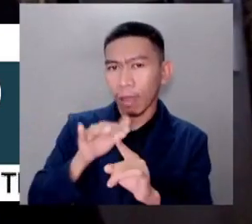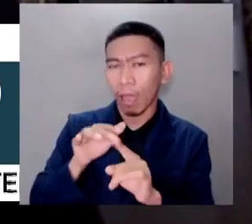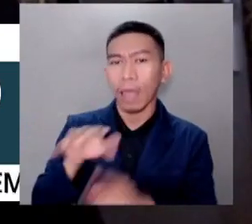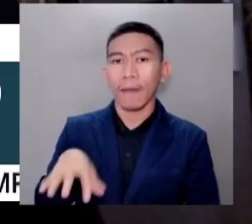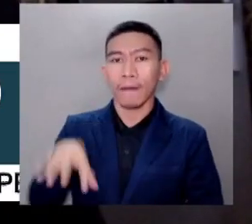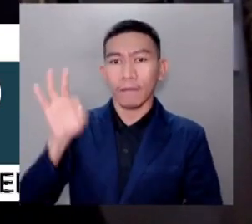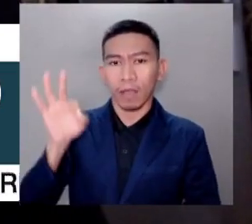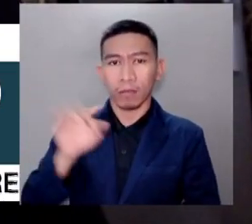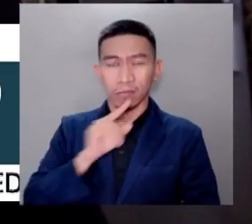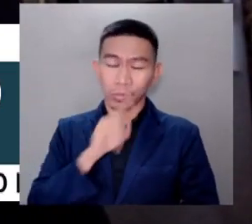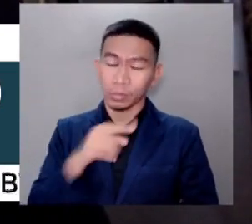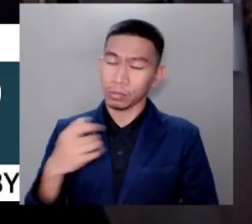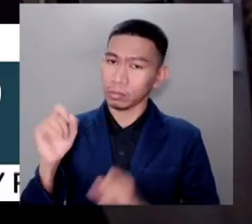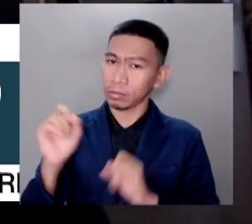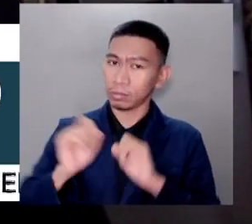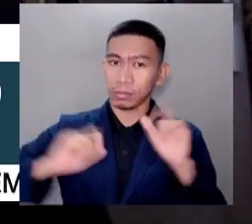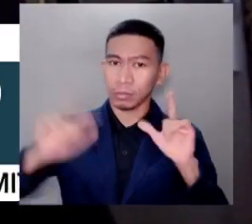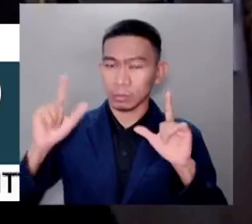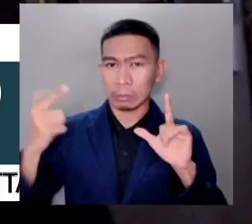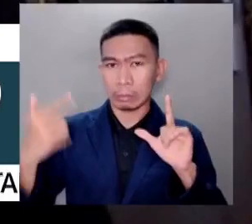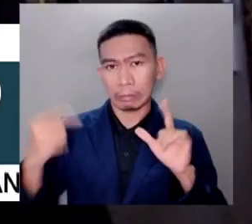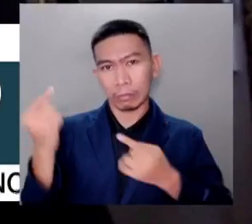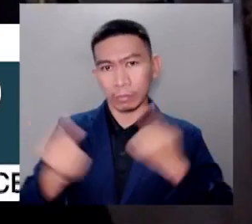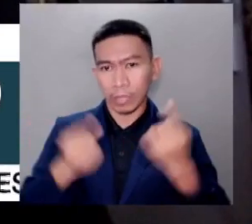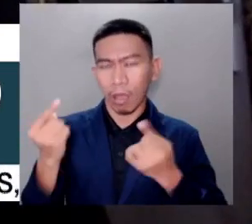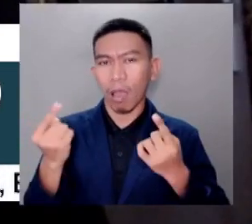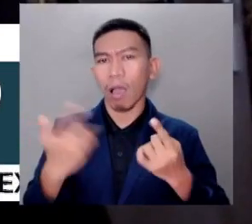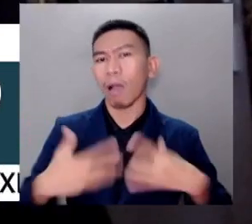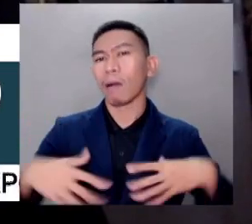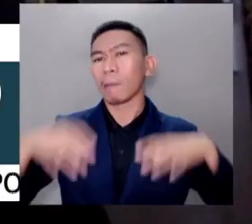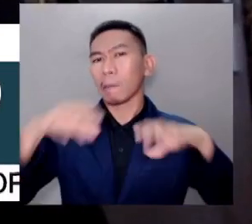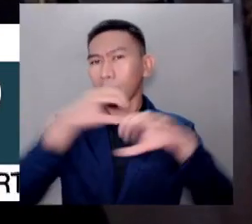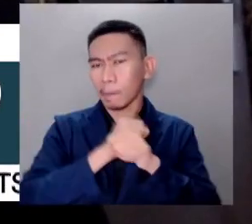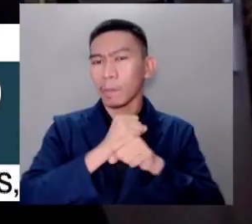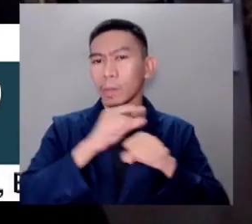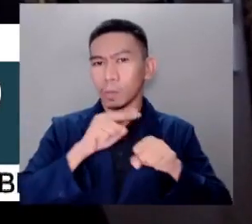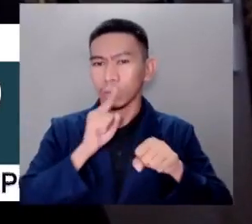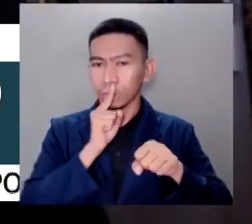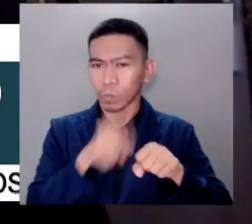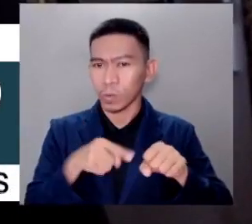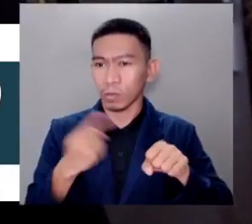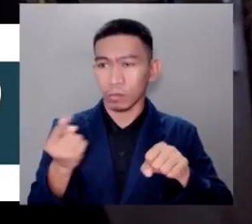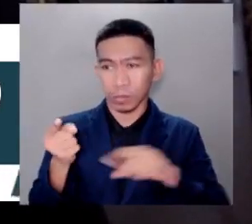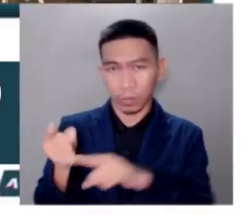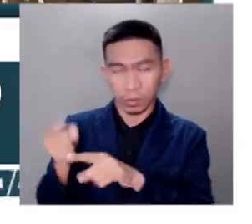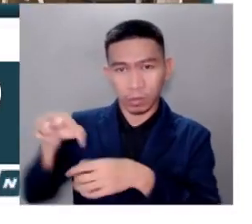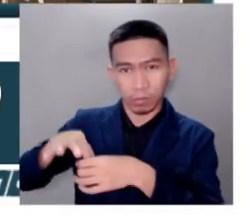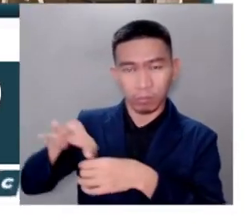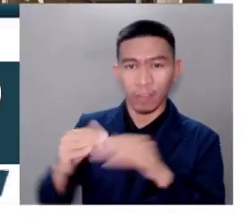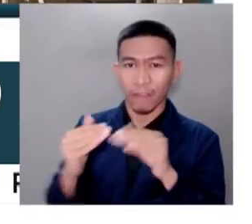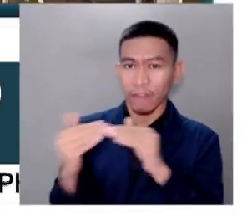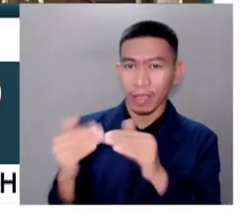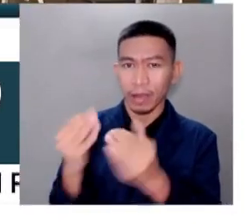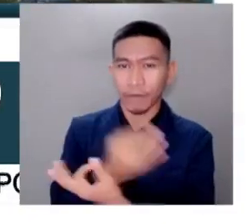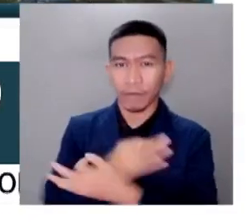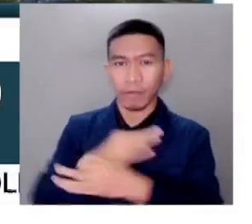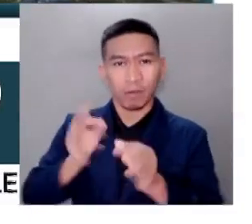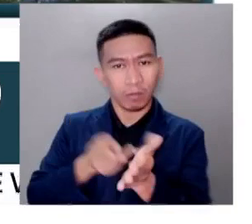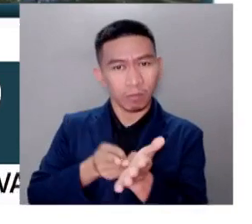deeply alarming. And that's why we concluded that we cannot say that this was a fair, free, and honest